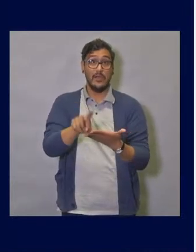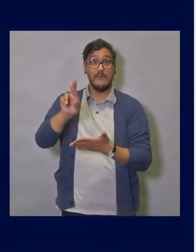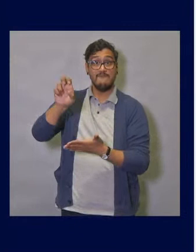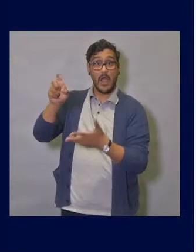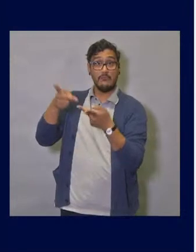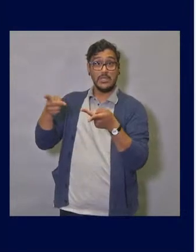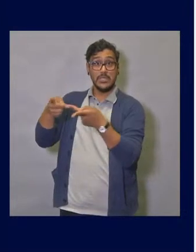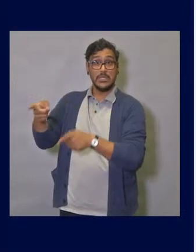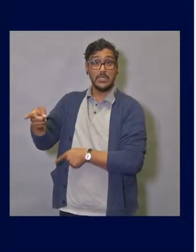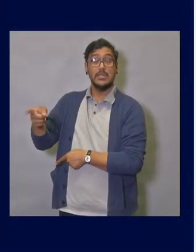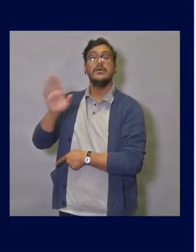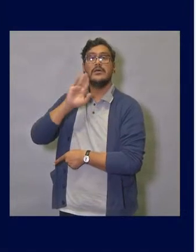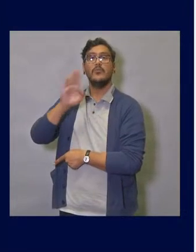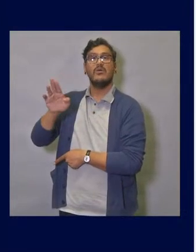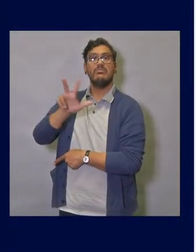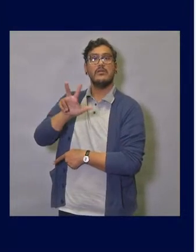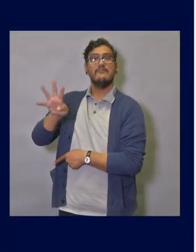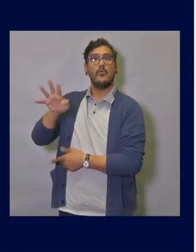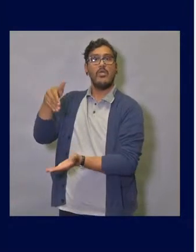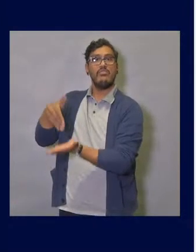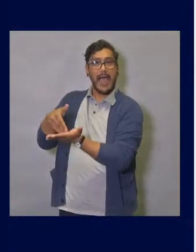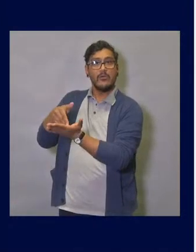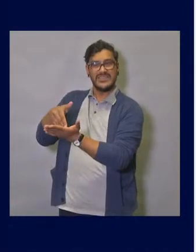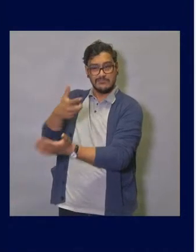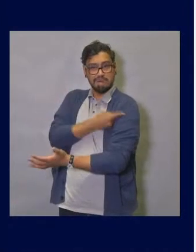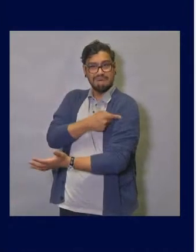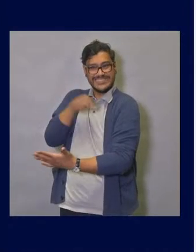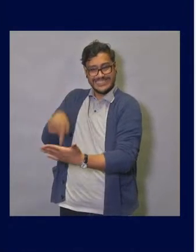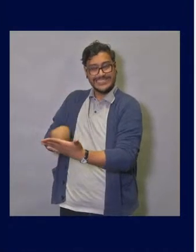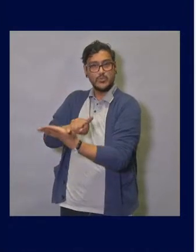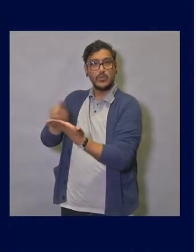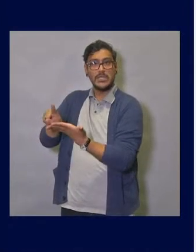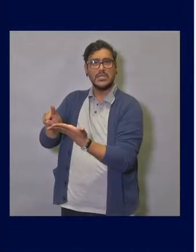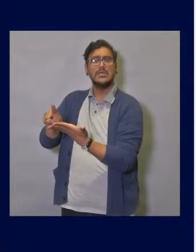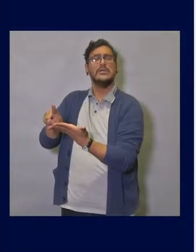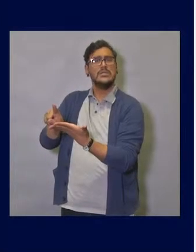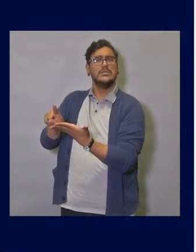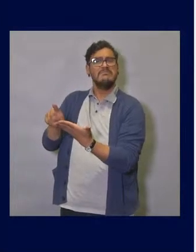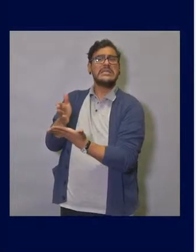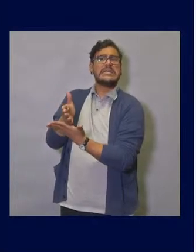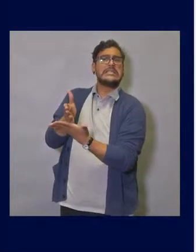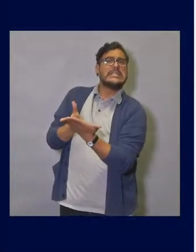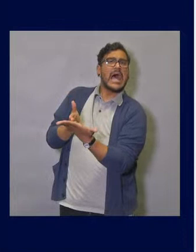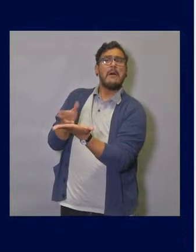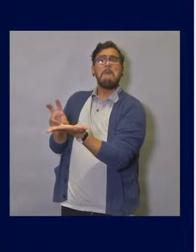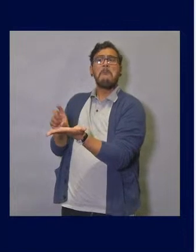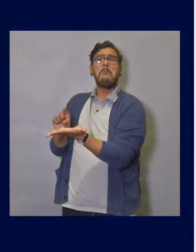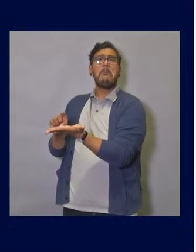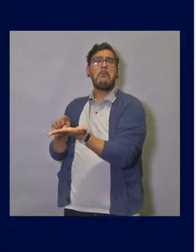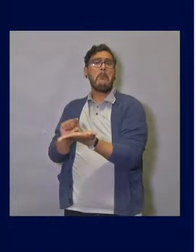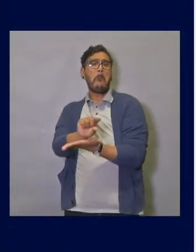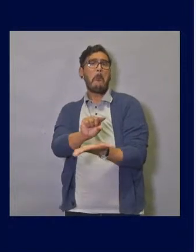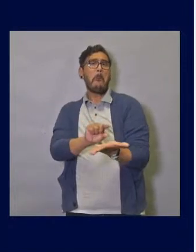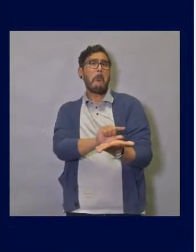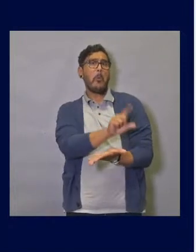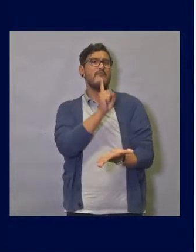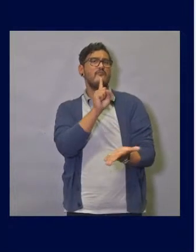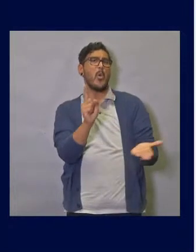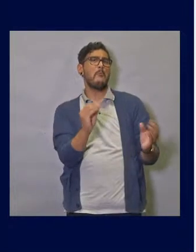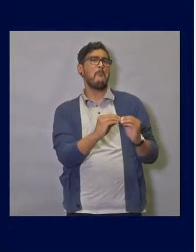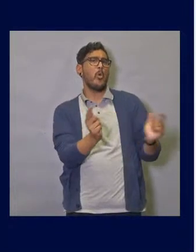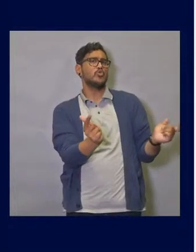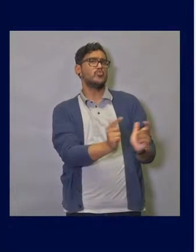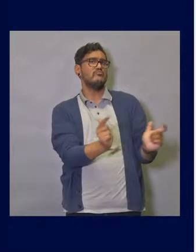set to administer 34,000 doses. We have been shifting some of our allocations to the smaller sites to make sure